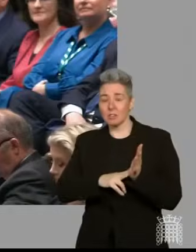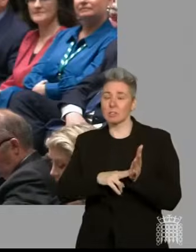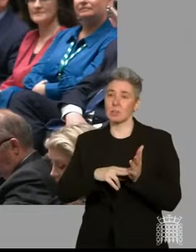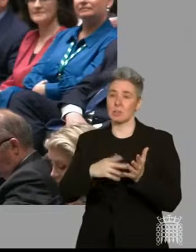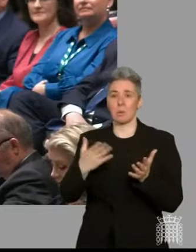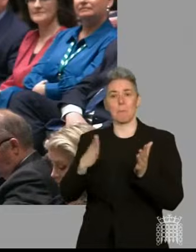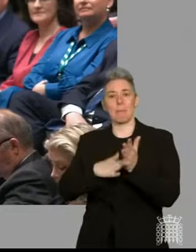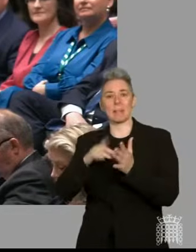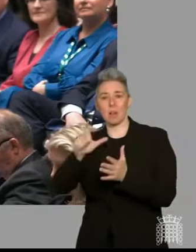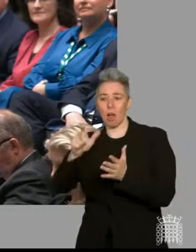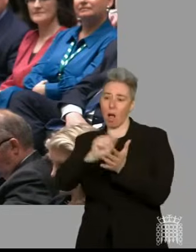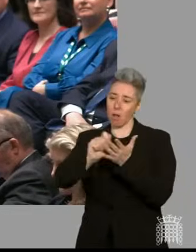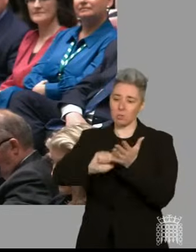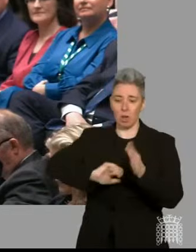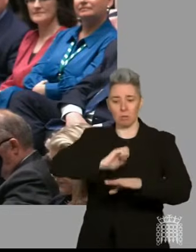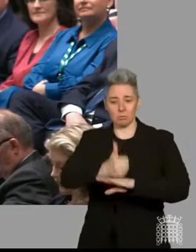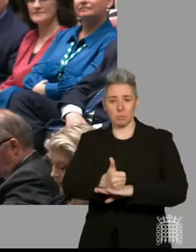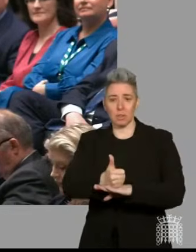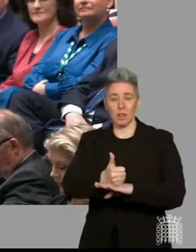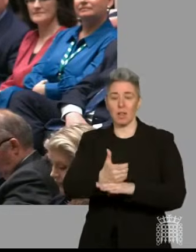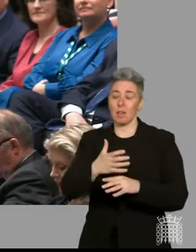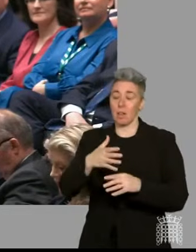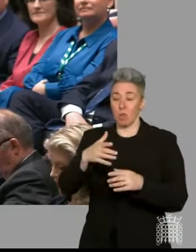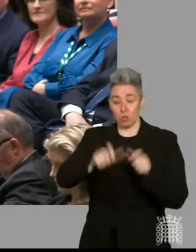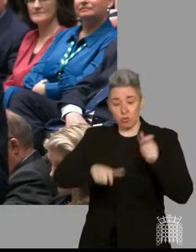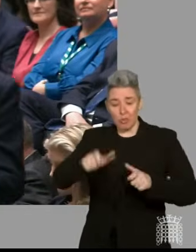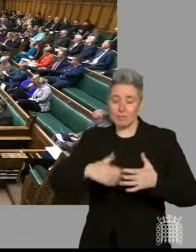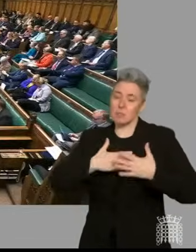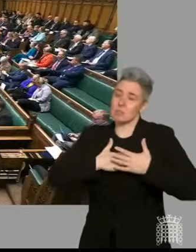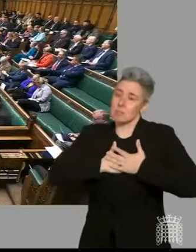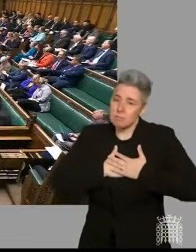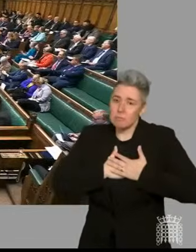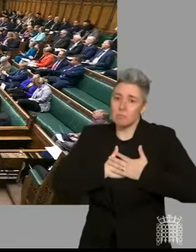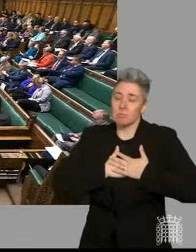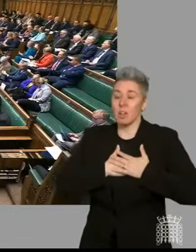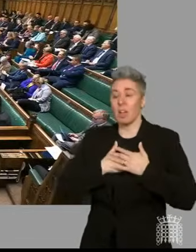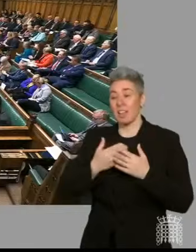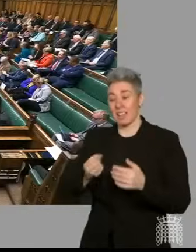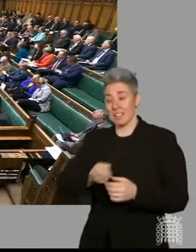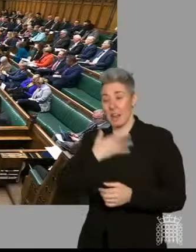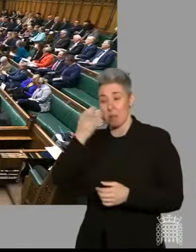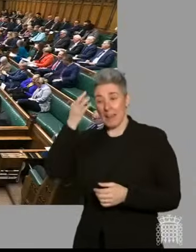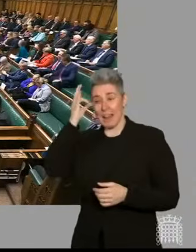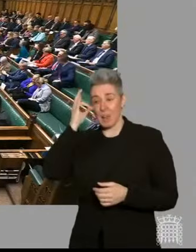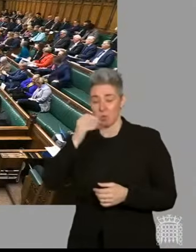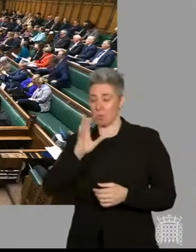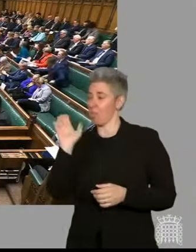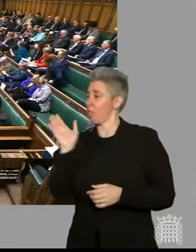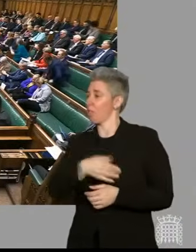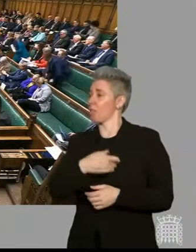wishes of local residents and cancelled it, and they should reverse that decision. Mr. Cooper.